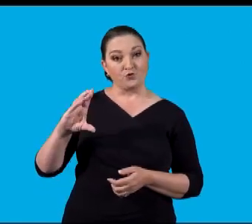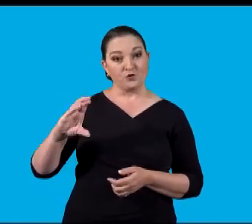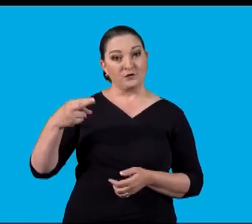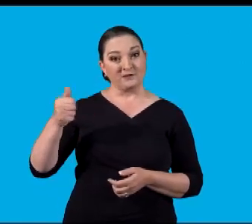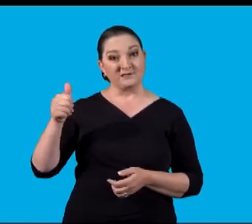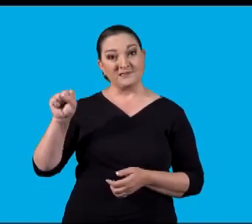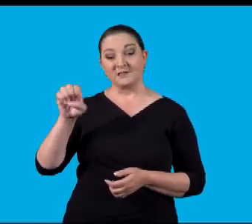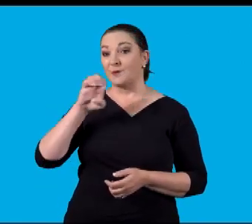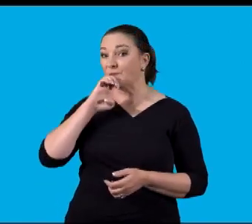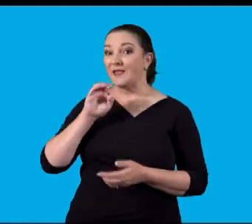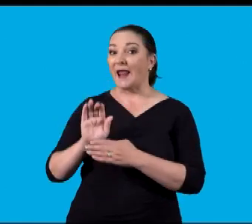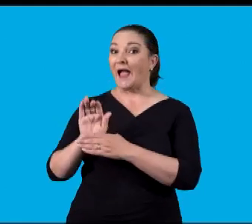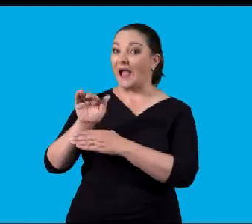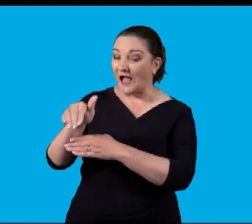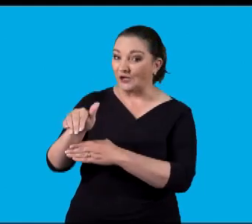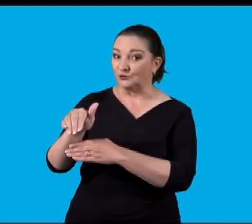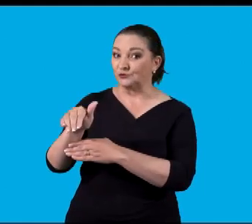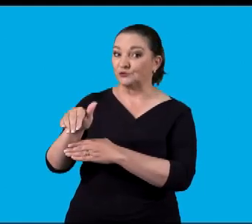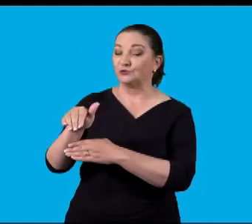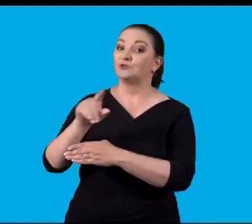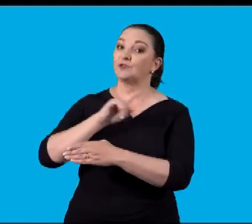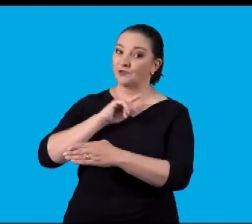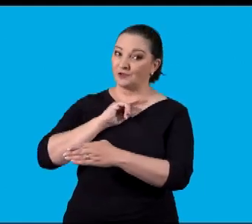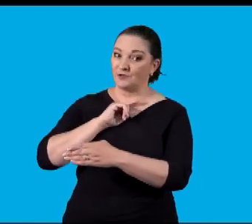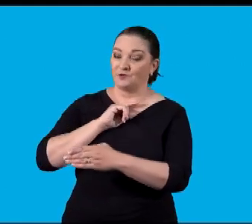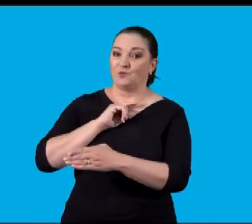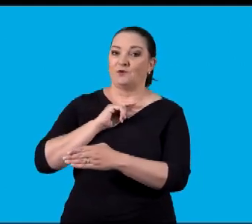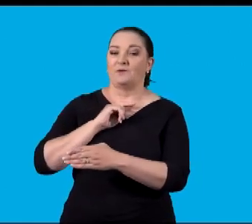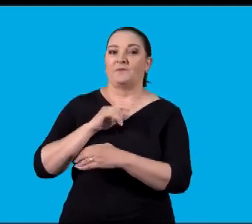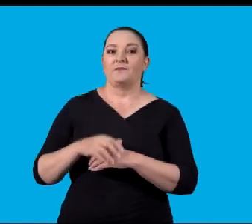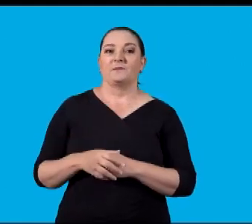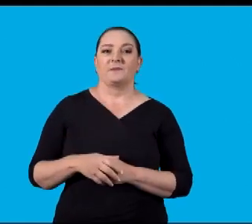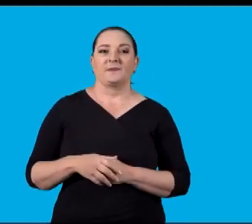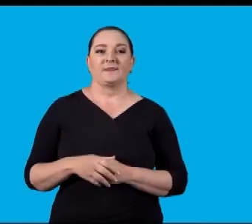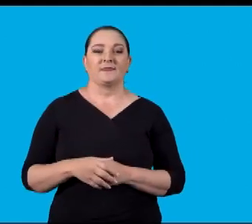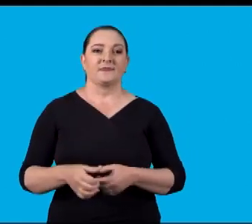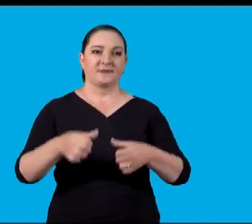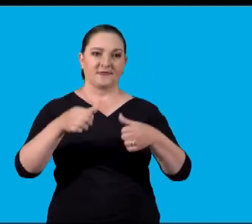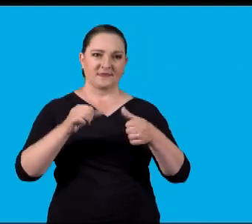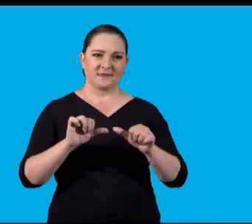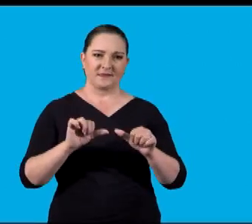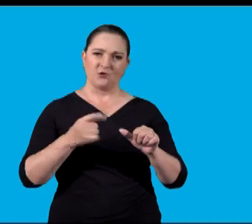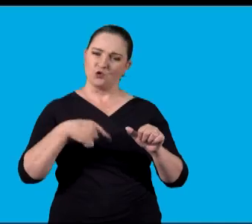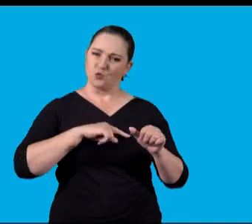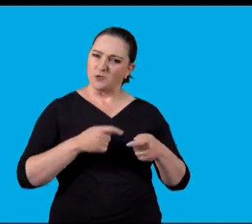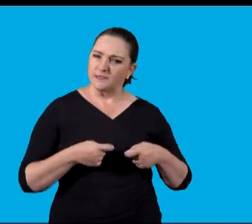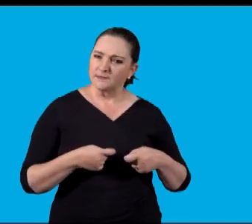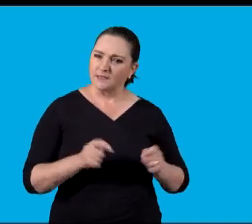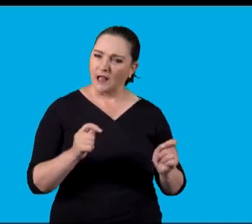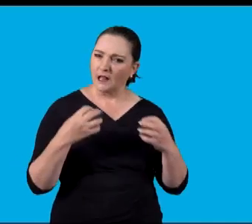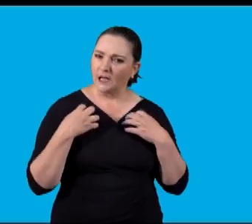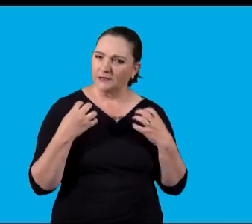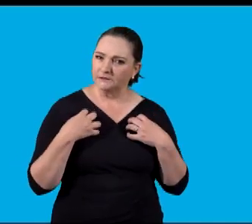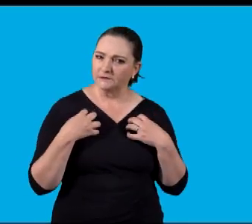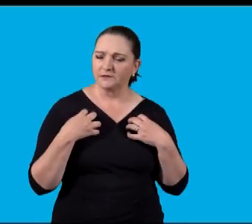we are using cash to acquire fixed assets. So it is a cash outflow. And then, did we sell